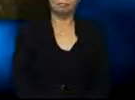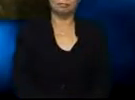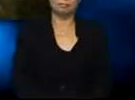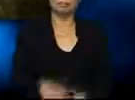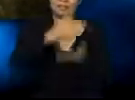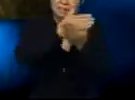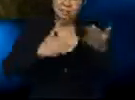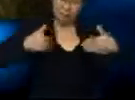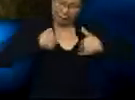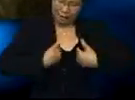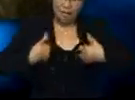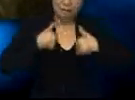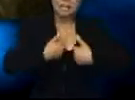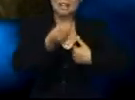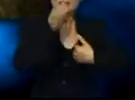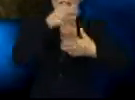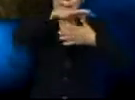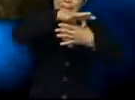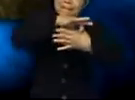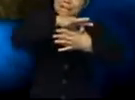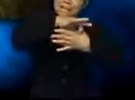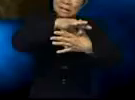Some animals eat meat.